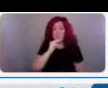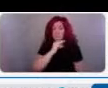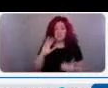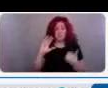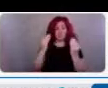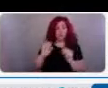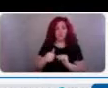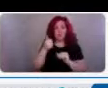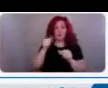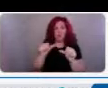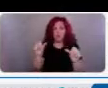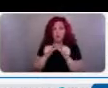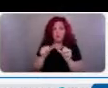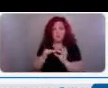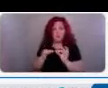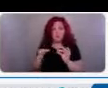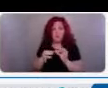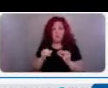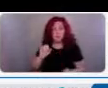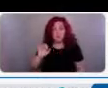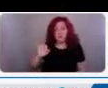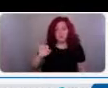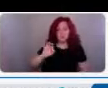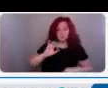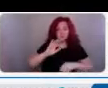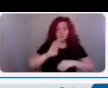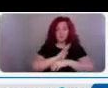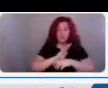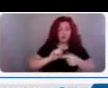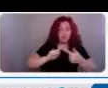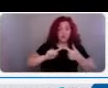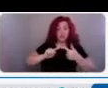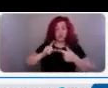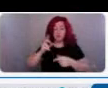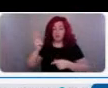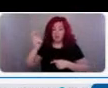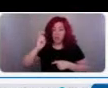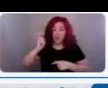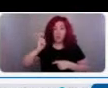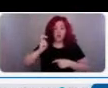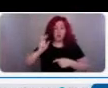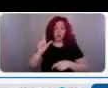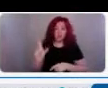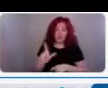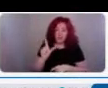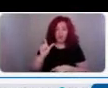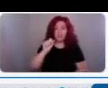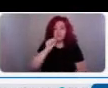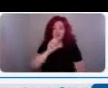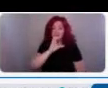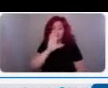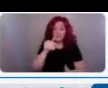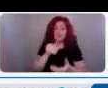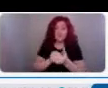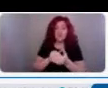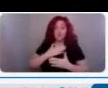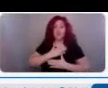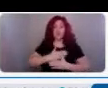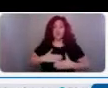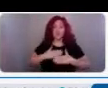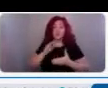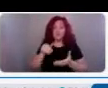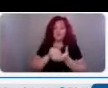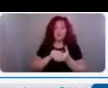mentioned infrastructure light rail library senior citizen centers recreation centers